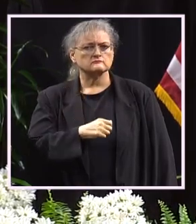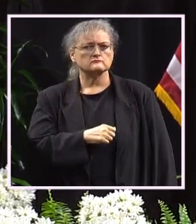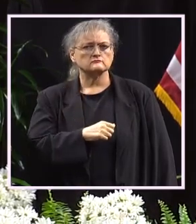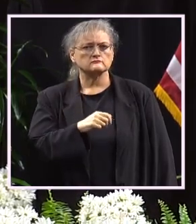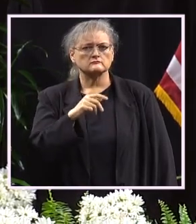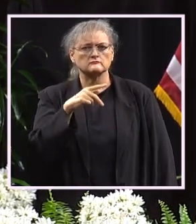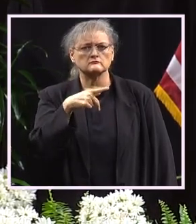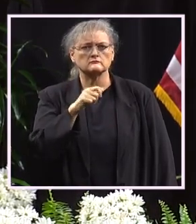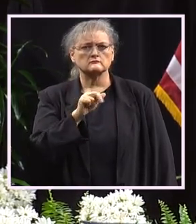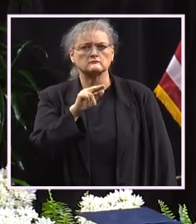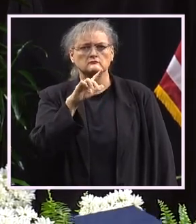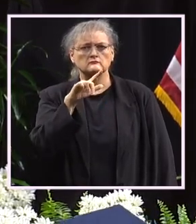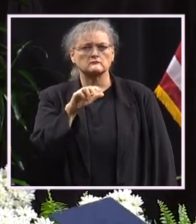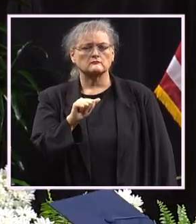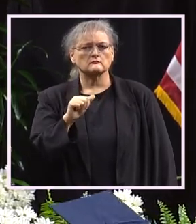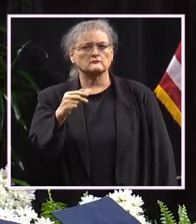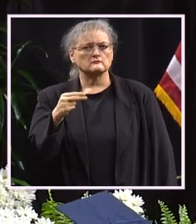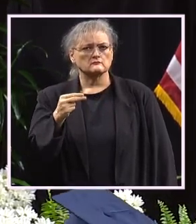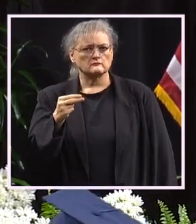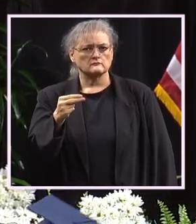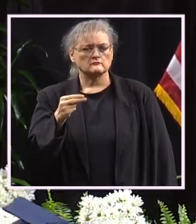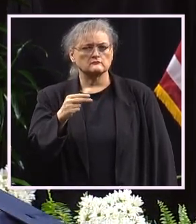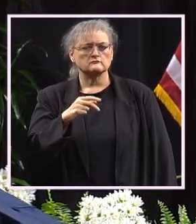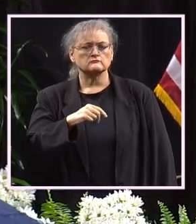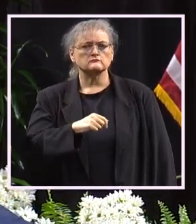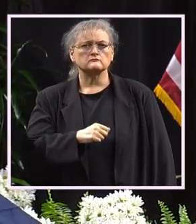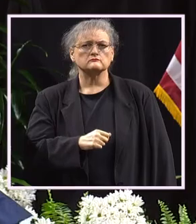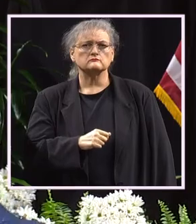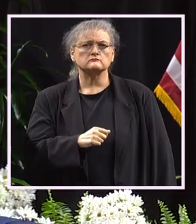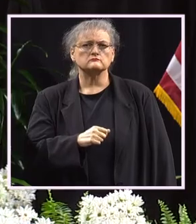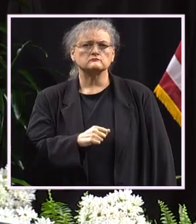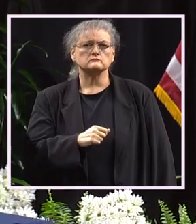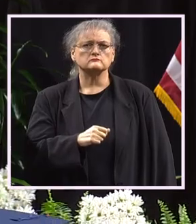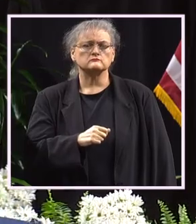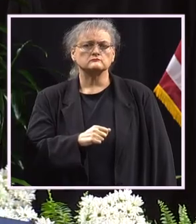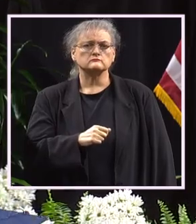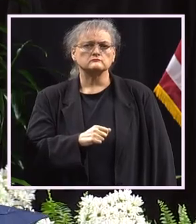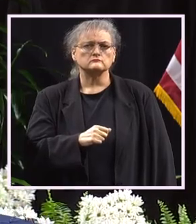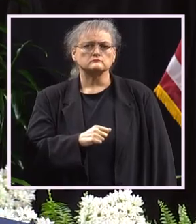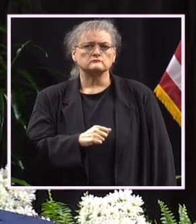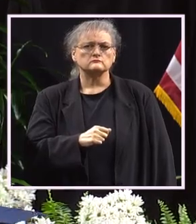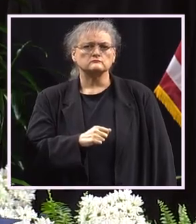Paula Sofia Hernandez, summa cum laude,